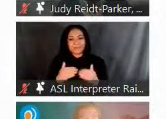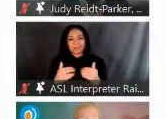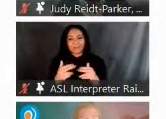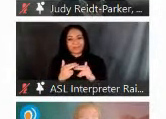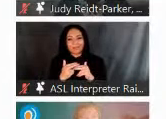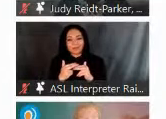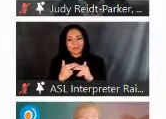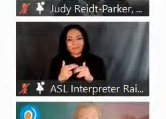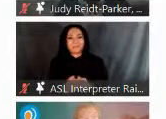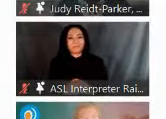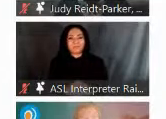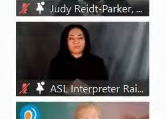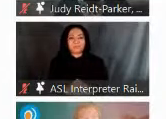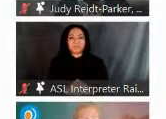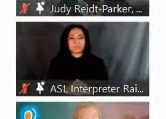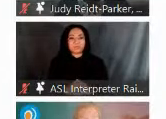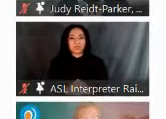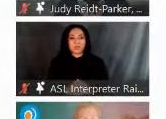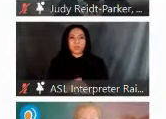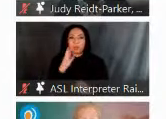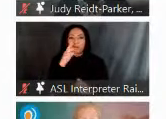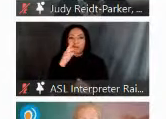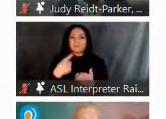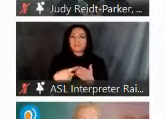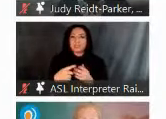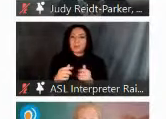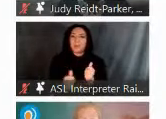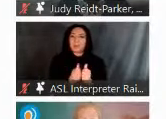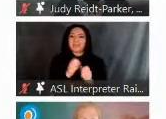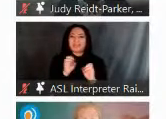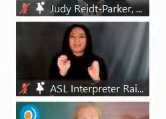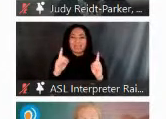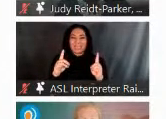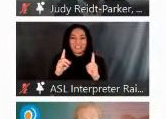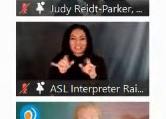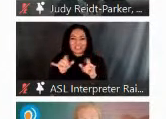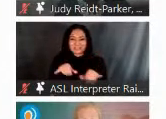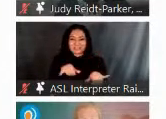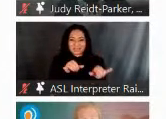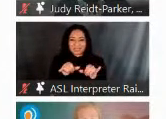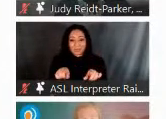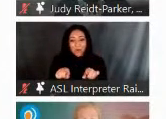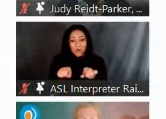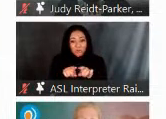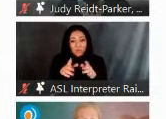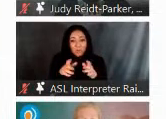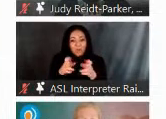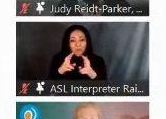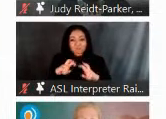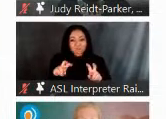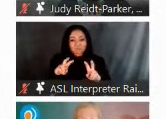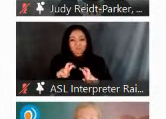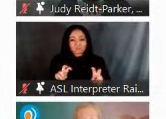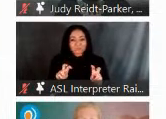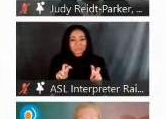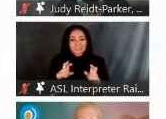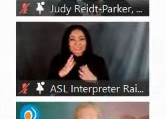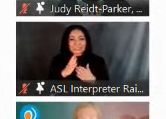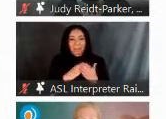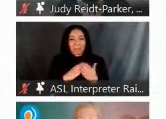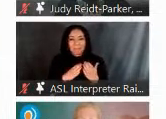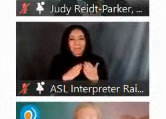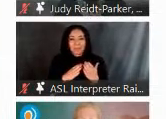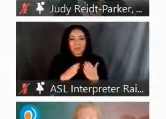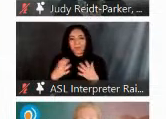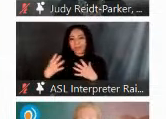So we're going to be digging in mostly to the education standards, but we also want to take a closer look at some of the what the